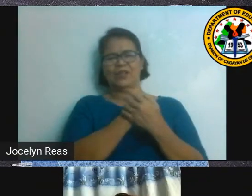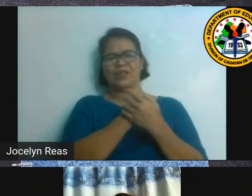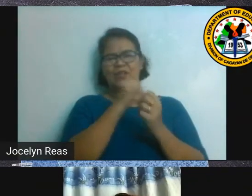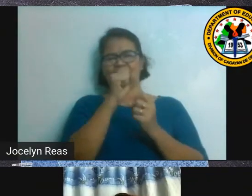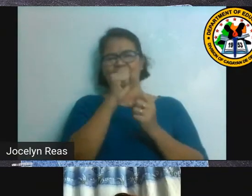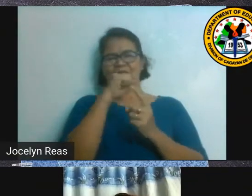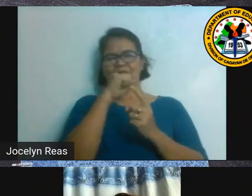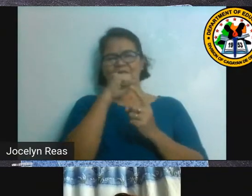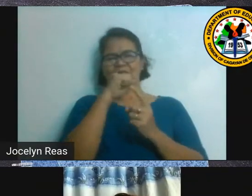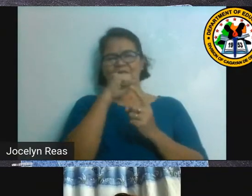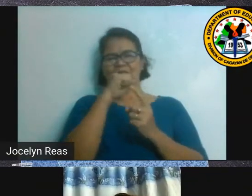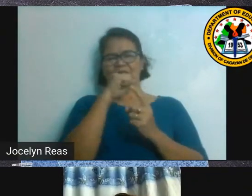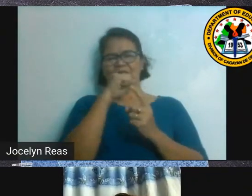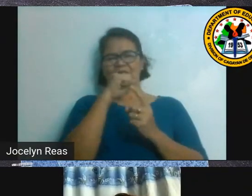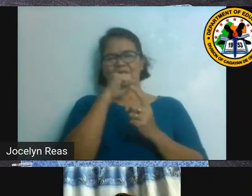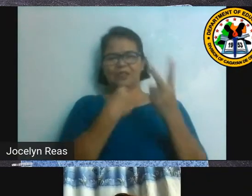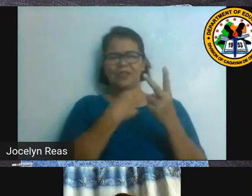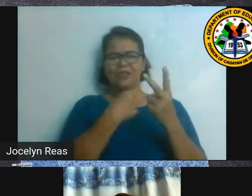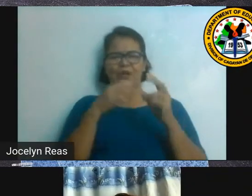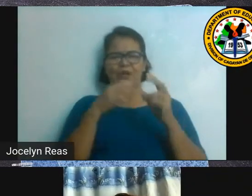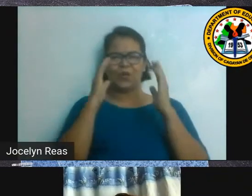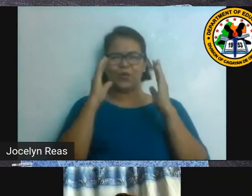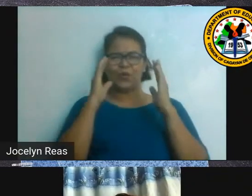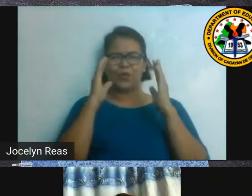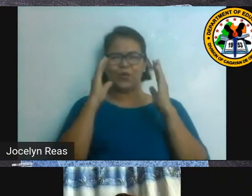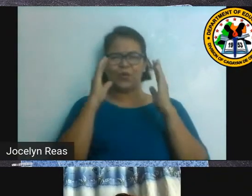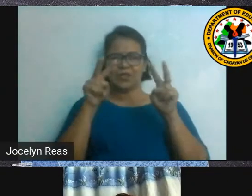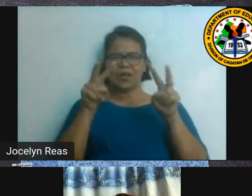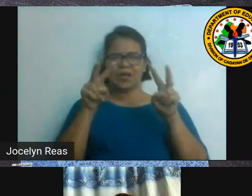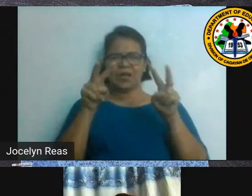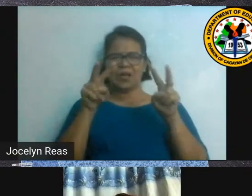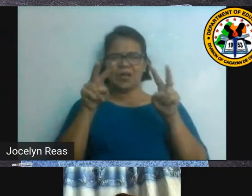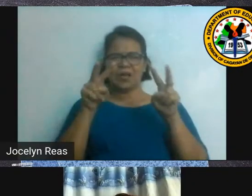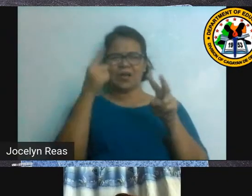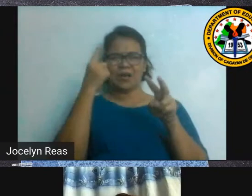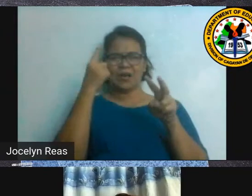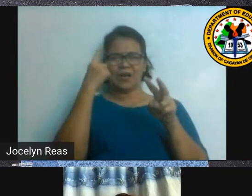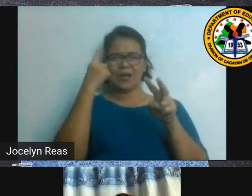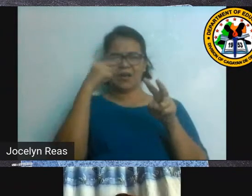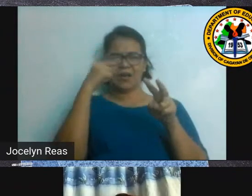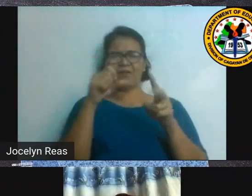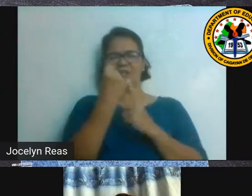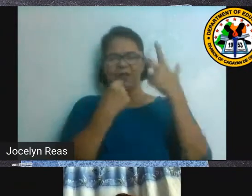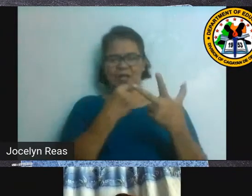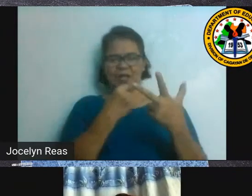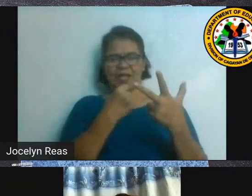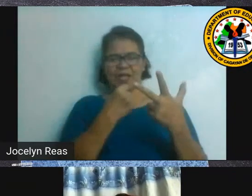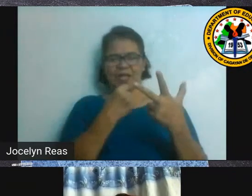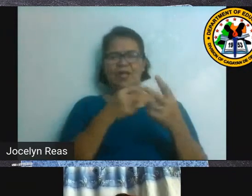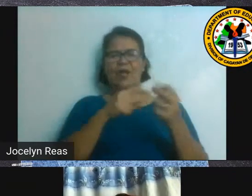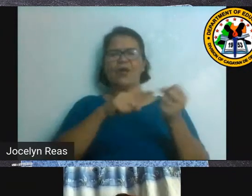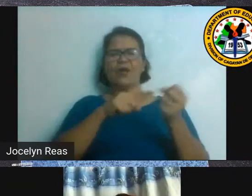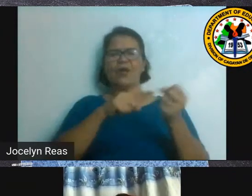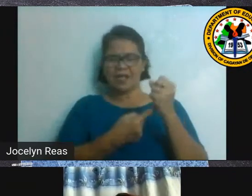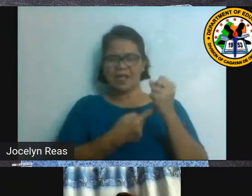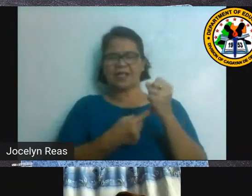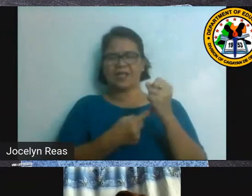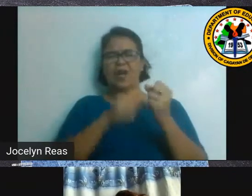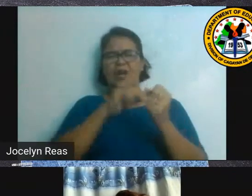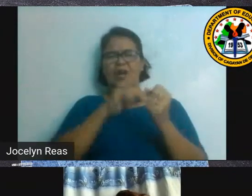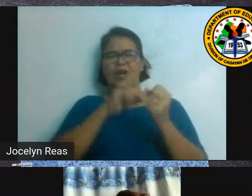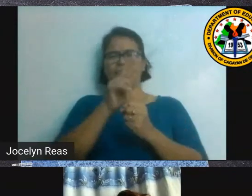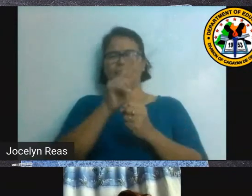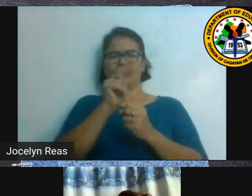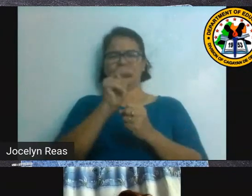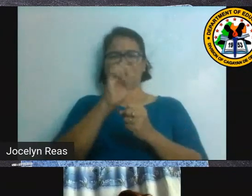po will be airing June 8. Okay? We'll see each other June 8 for our season 3 of